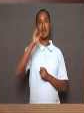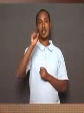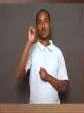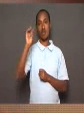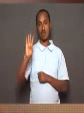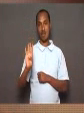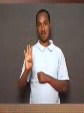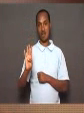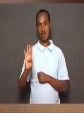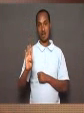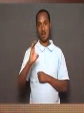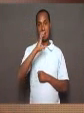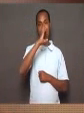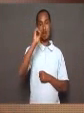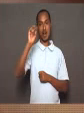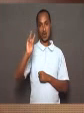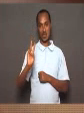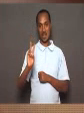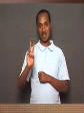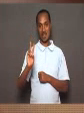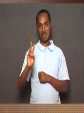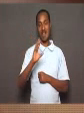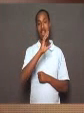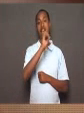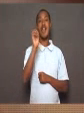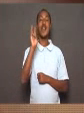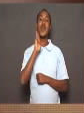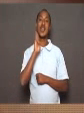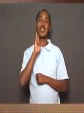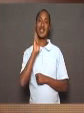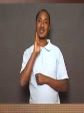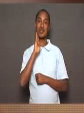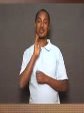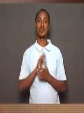sulfate, carbon dioxide, and water.